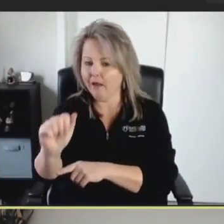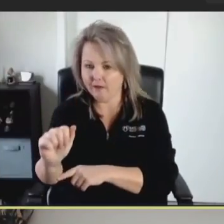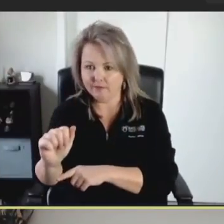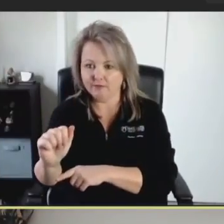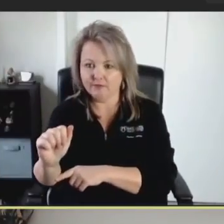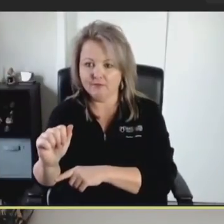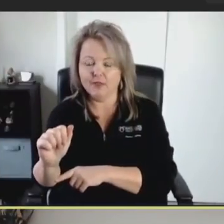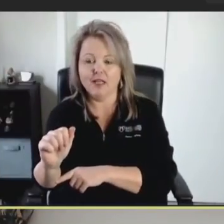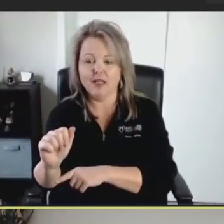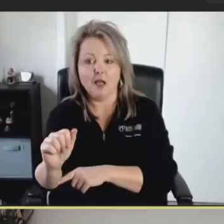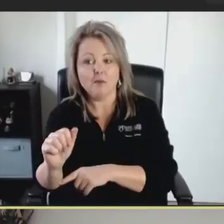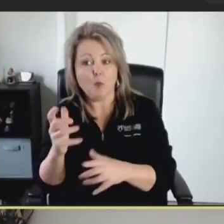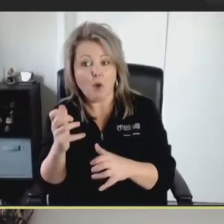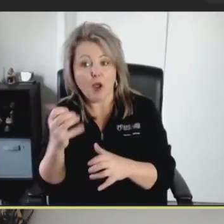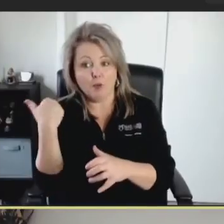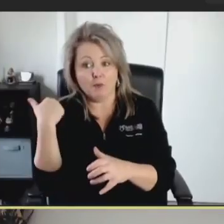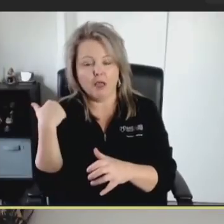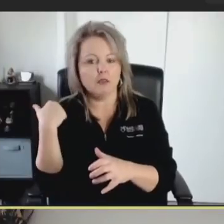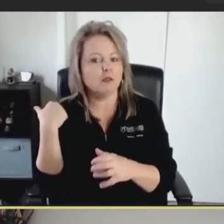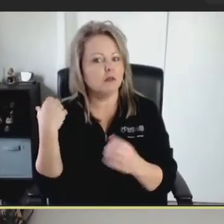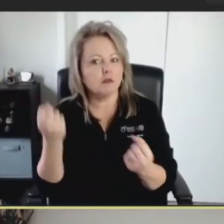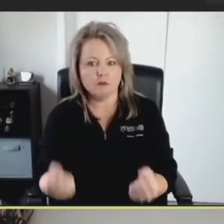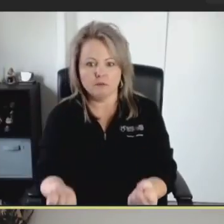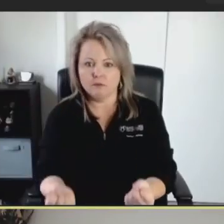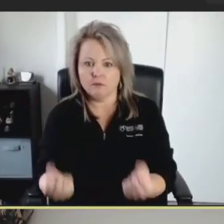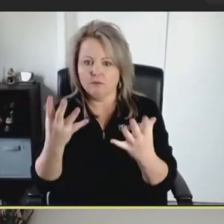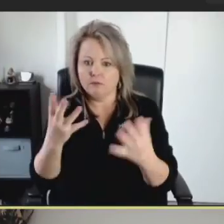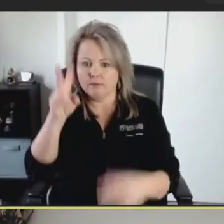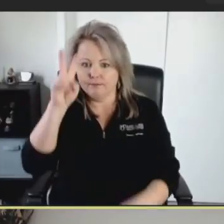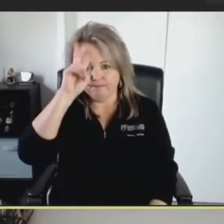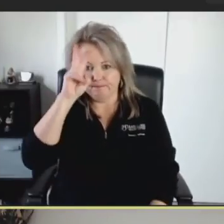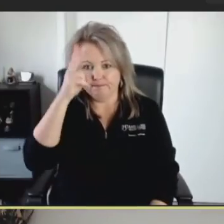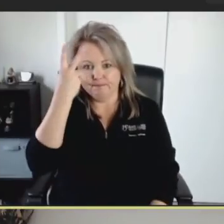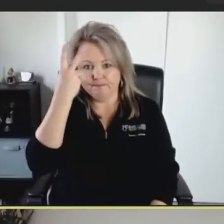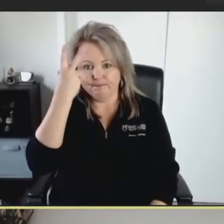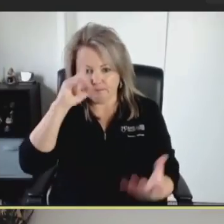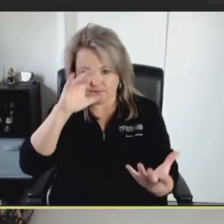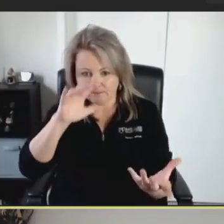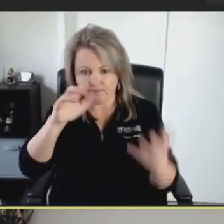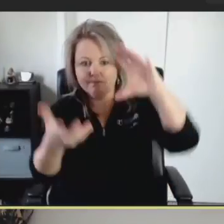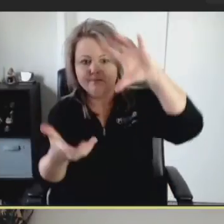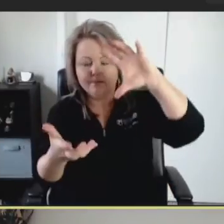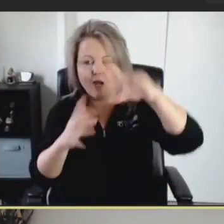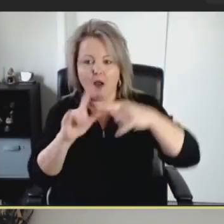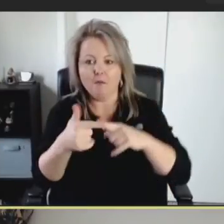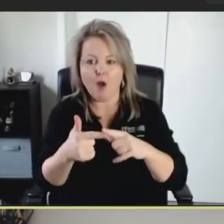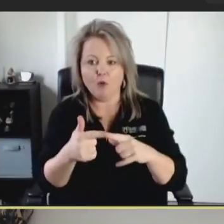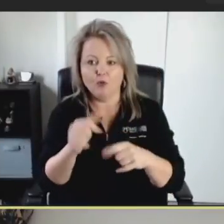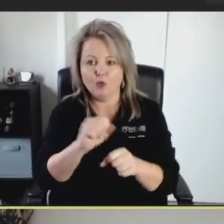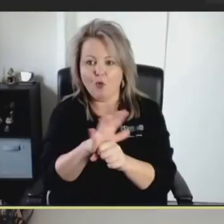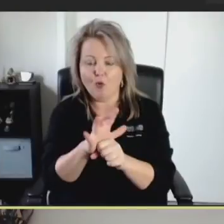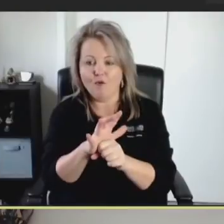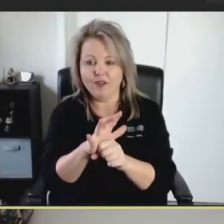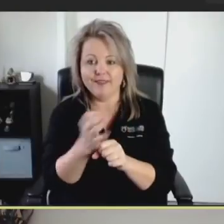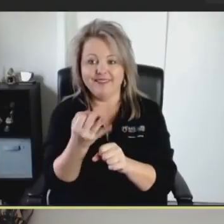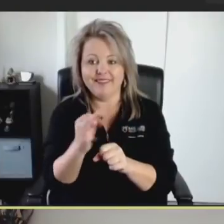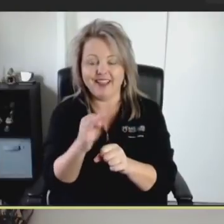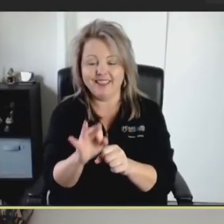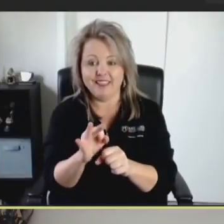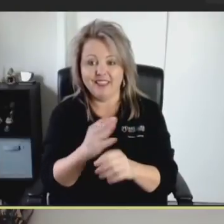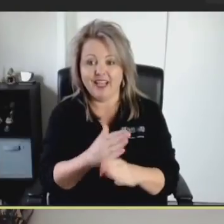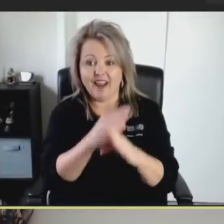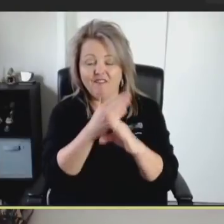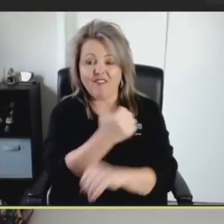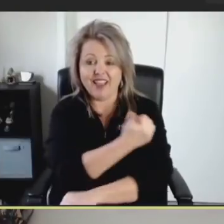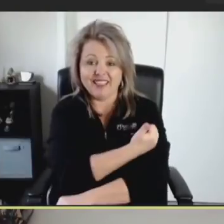is already a lot of misinformation that's being shared and spread about the COVID-19 vaccine. So advising